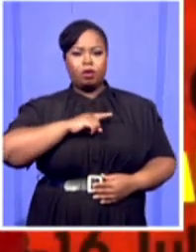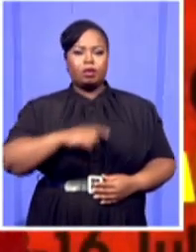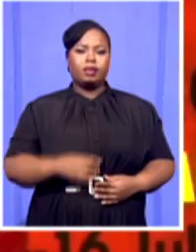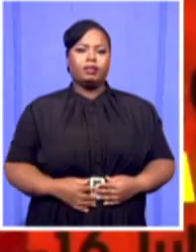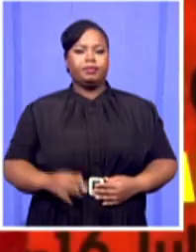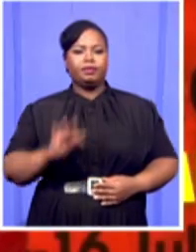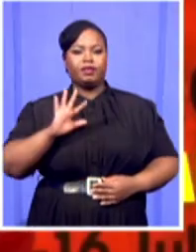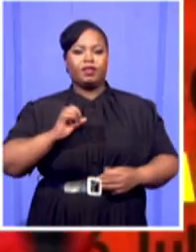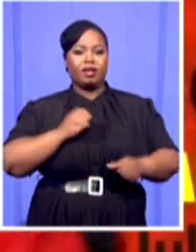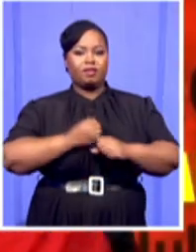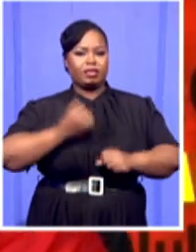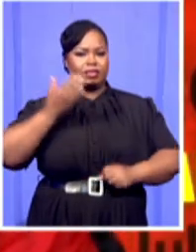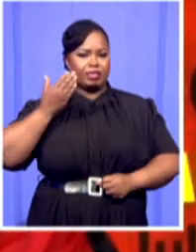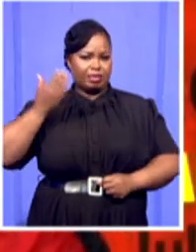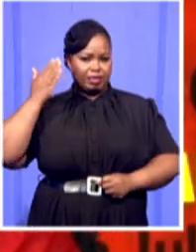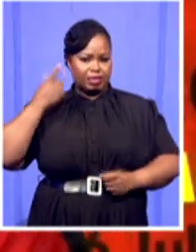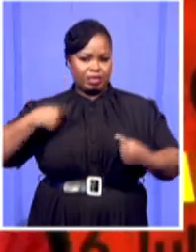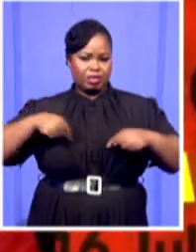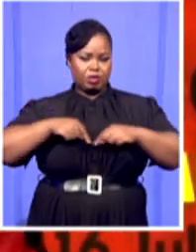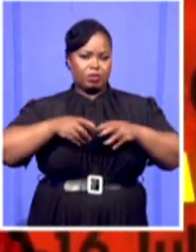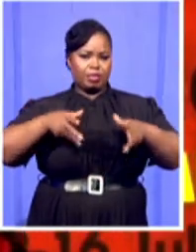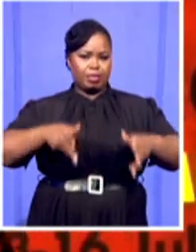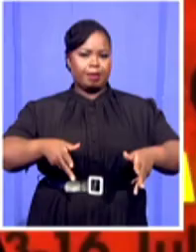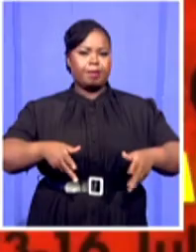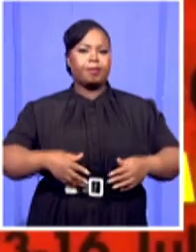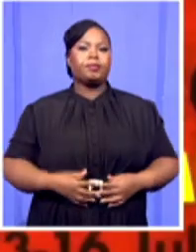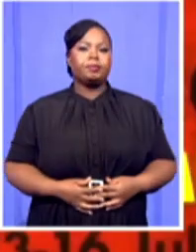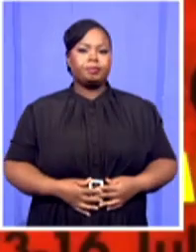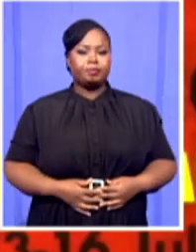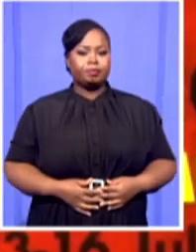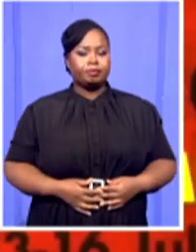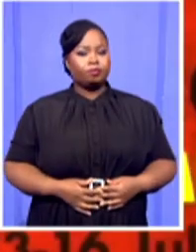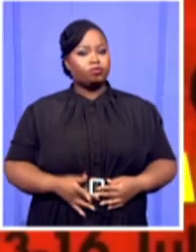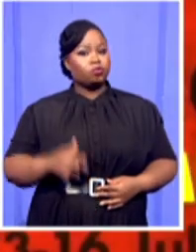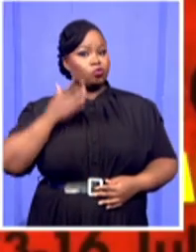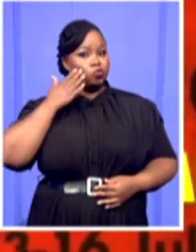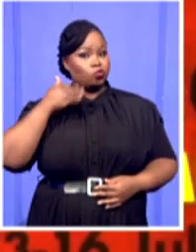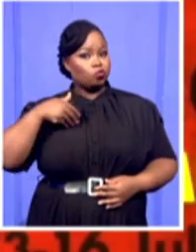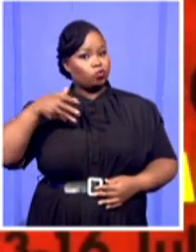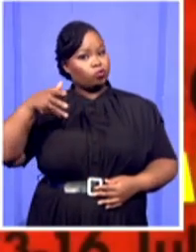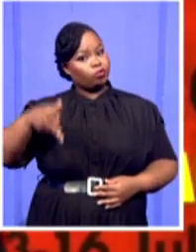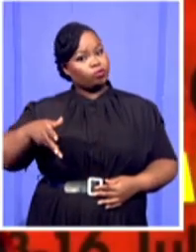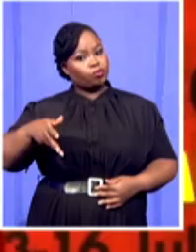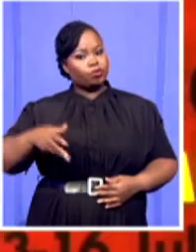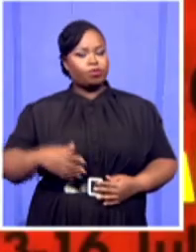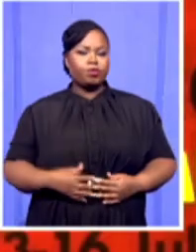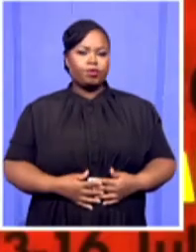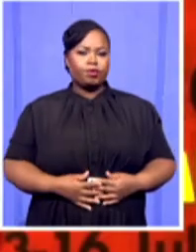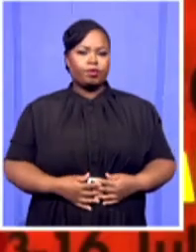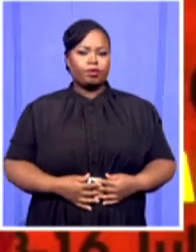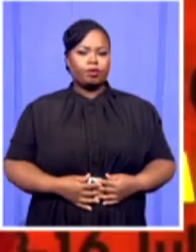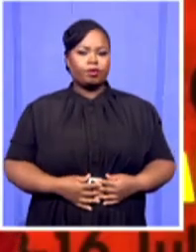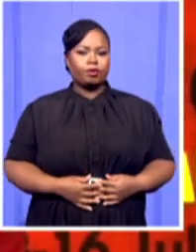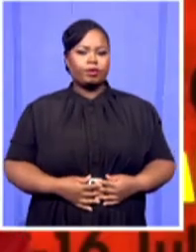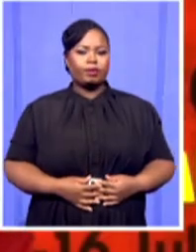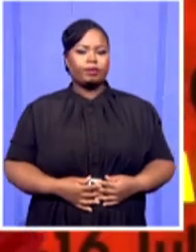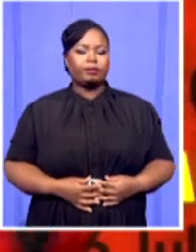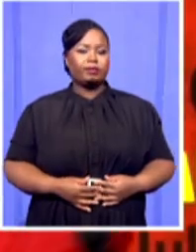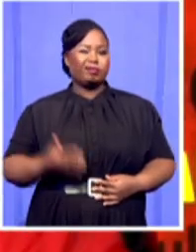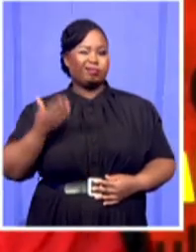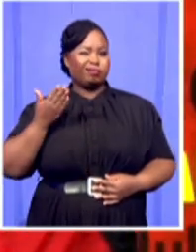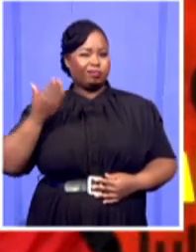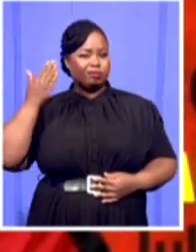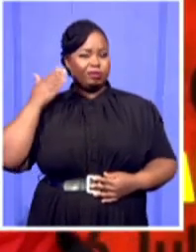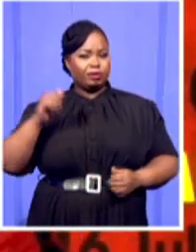5 years ago, we were here. And while we're here, the then